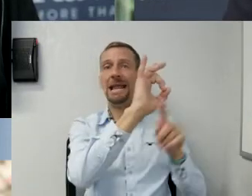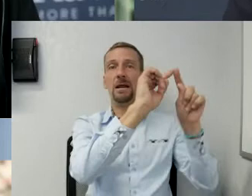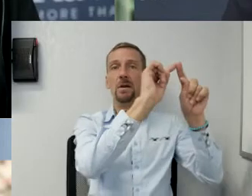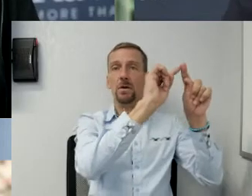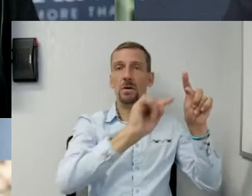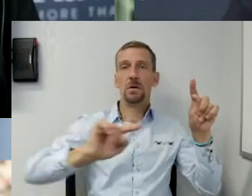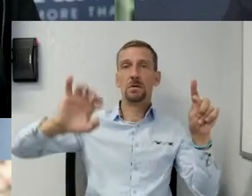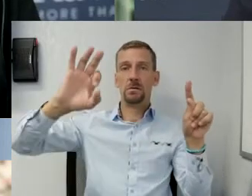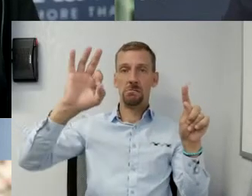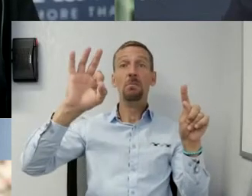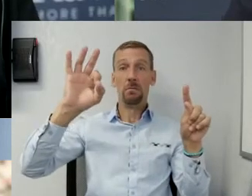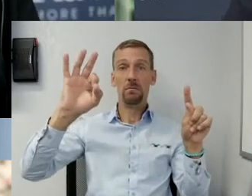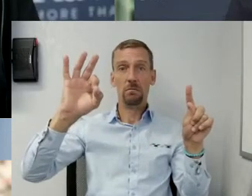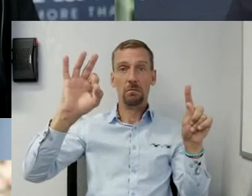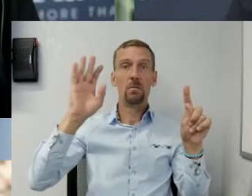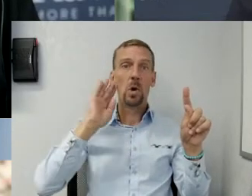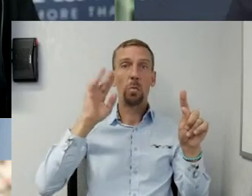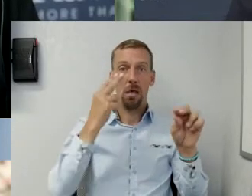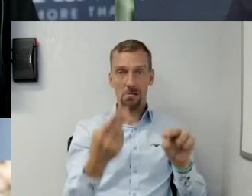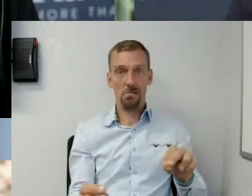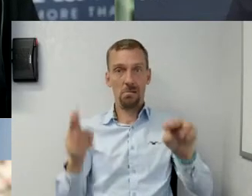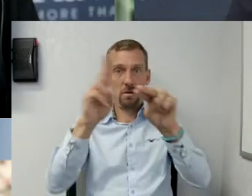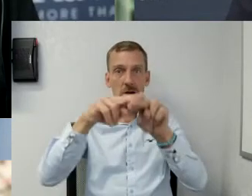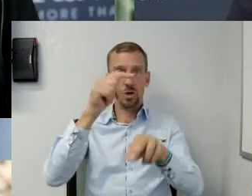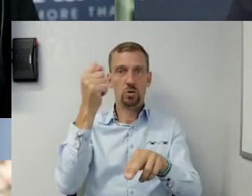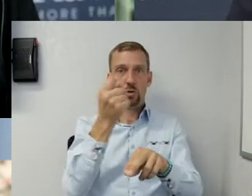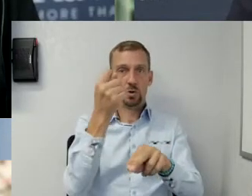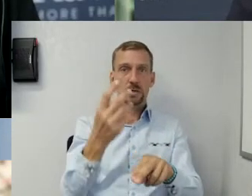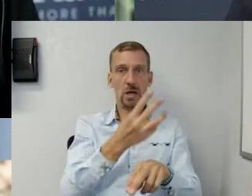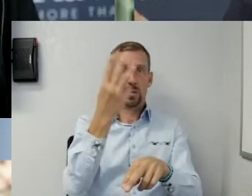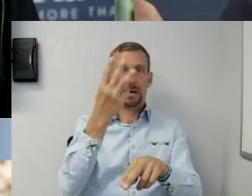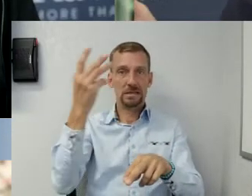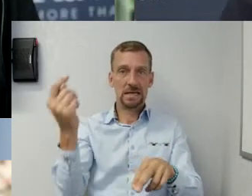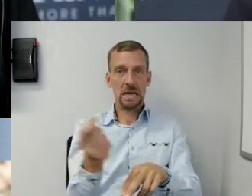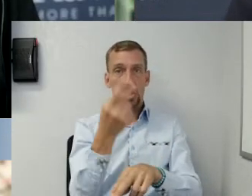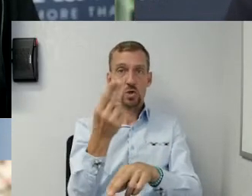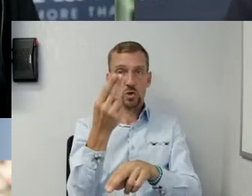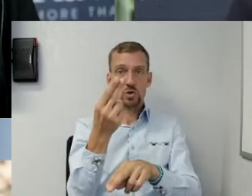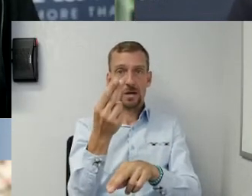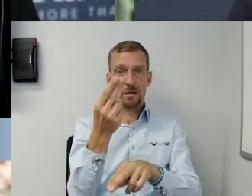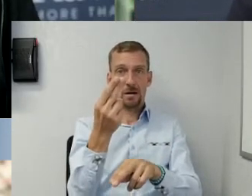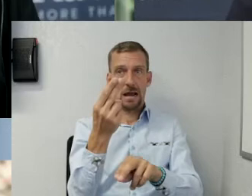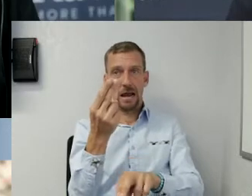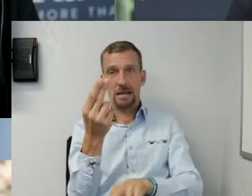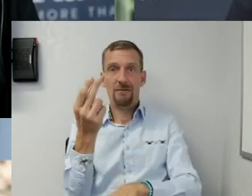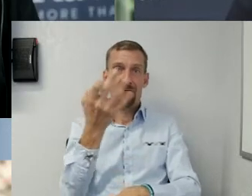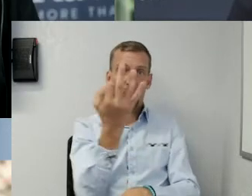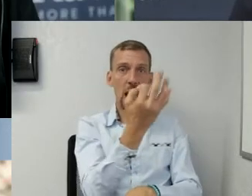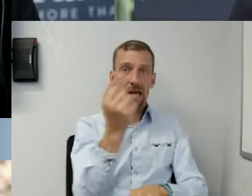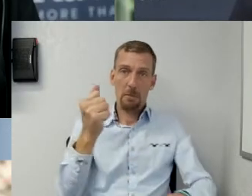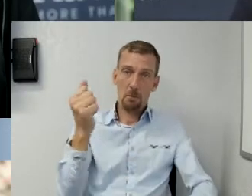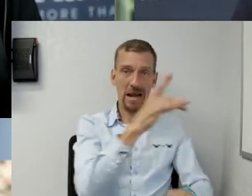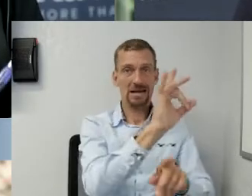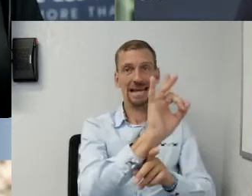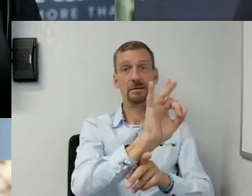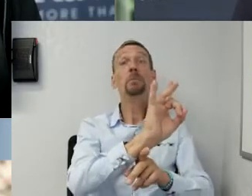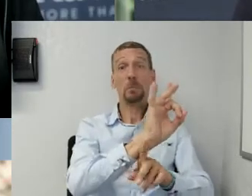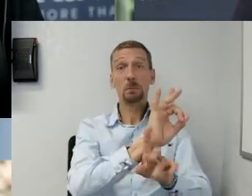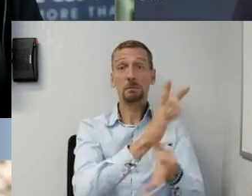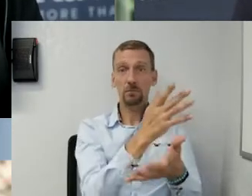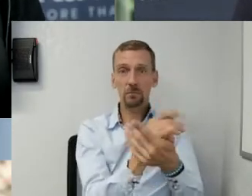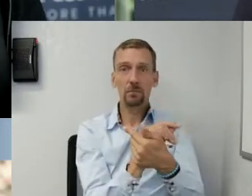9 on Tuesday, Wednesday, Thursday, and then back to 8 on Fridays. So we're just going to